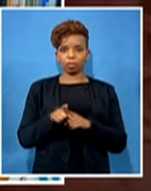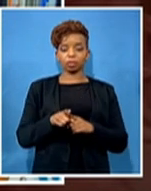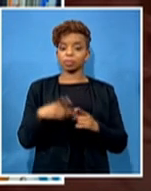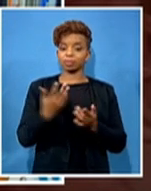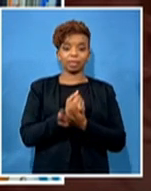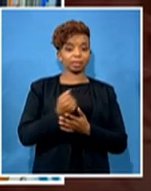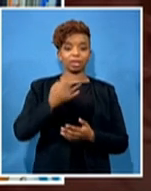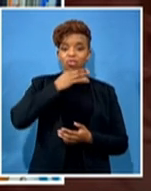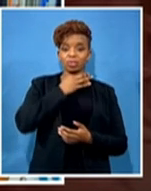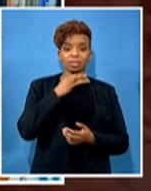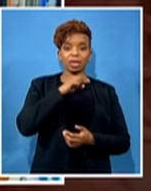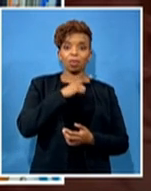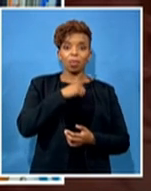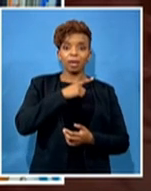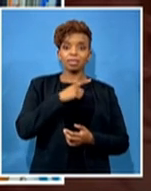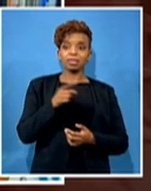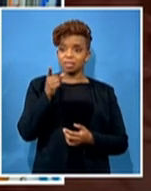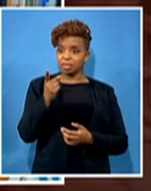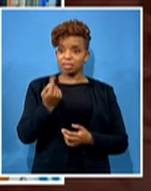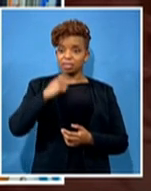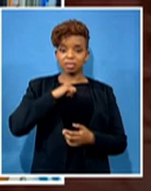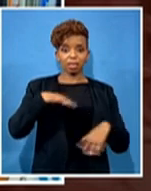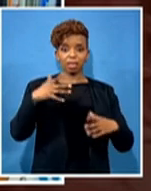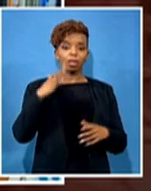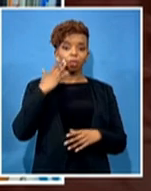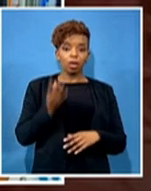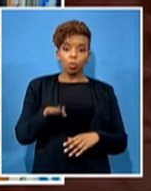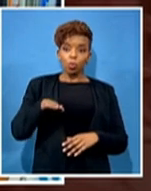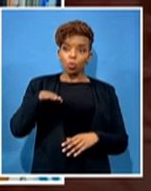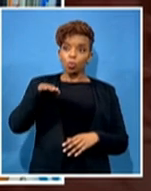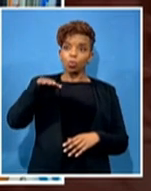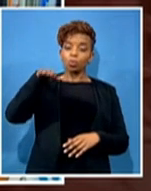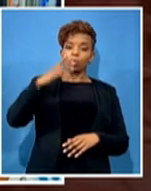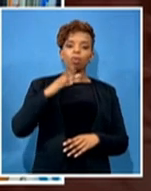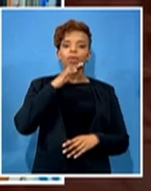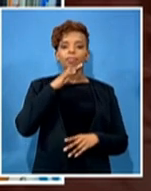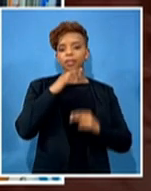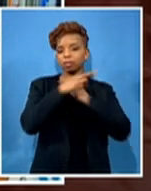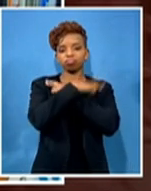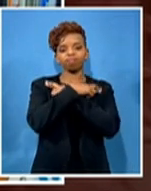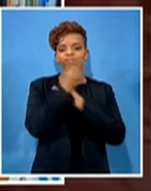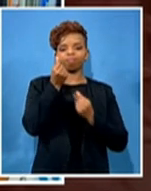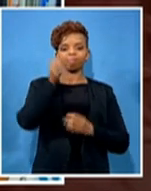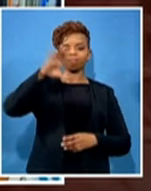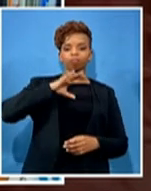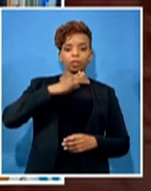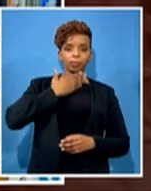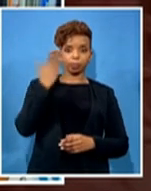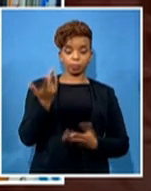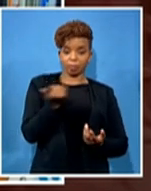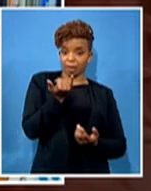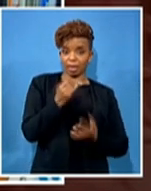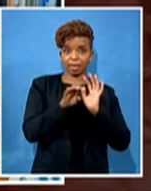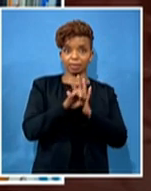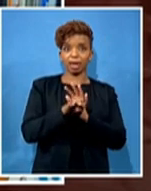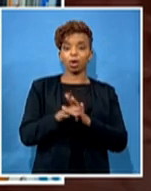we get older, we may not have pensions. We've seen that before with the Transnet pensioners, for example. We see that at the moment in